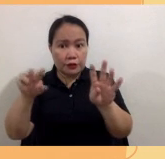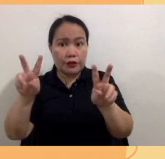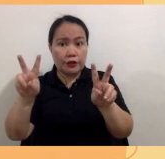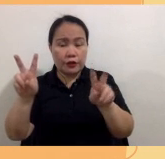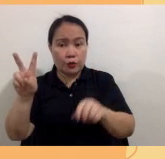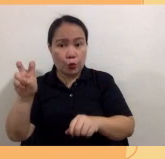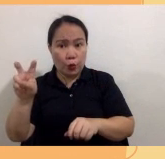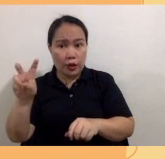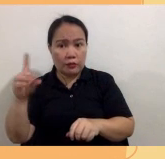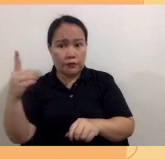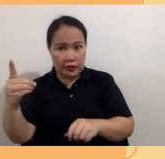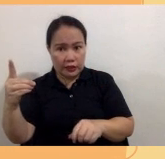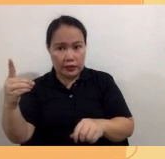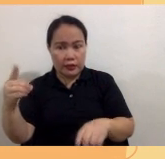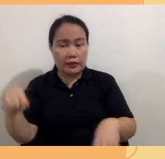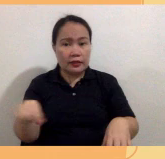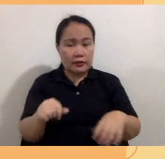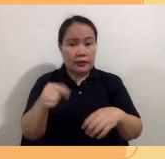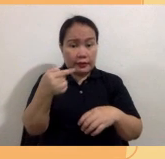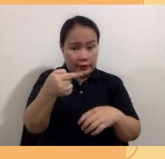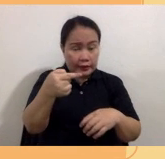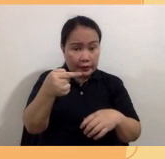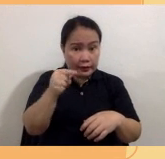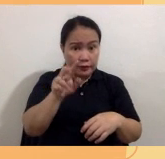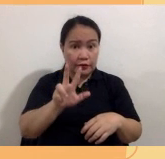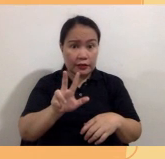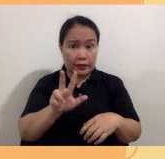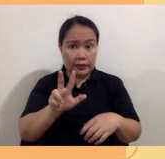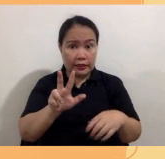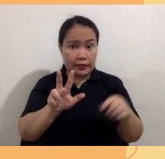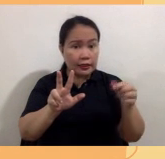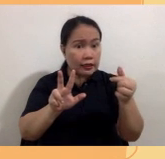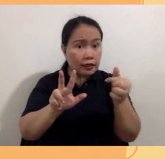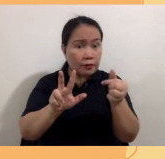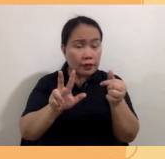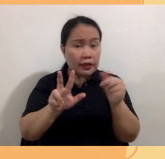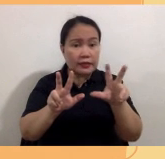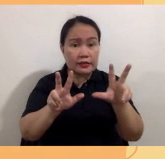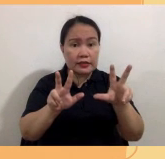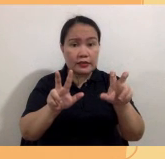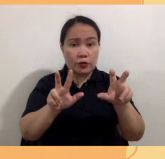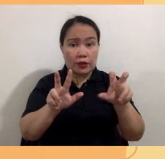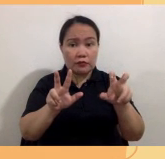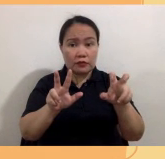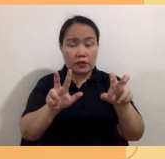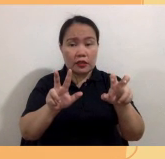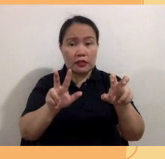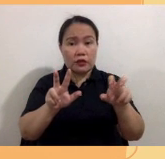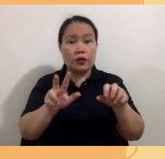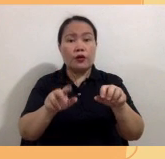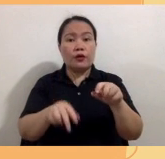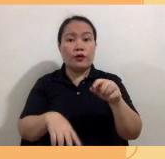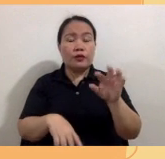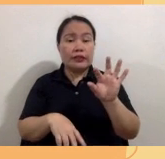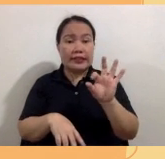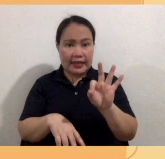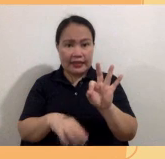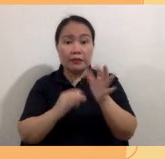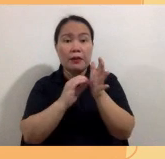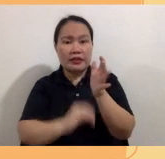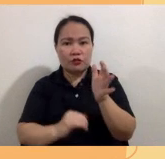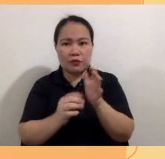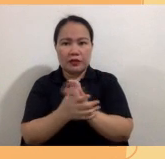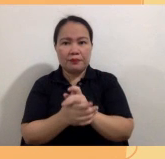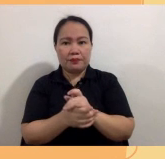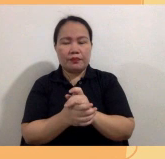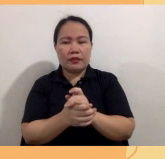that is 12D. And then negative 3, ito pareho silang constant, and 12, that is 9. So therefore, we will